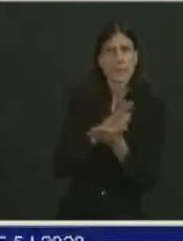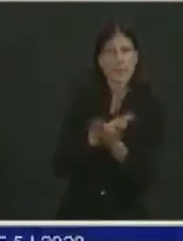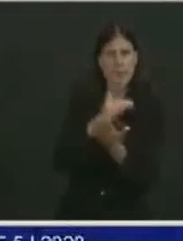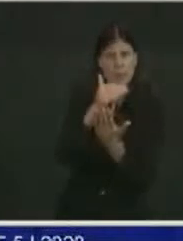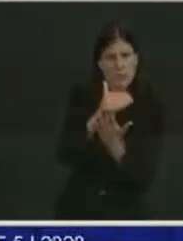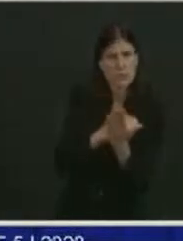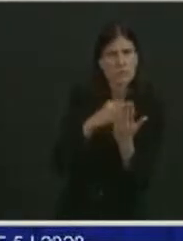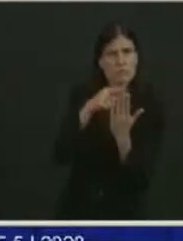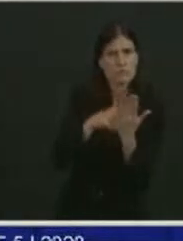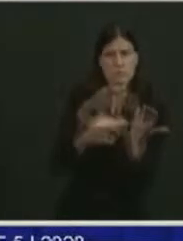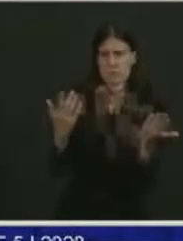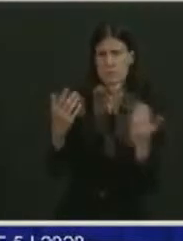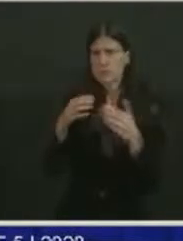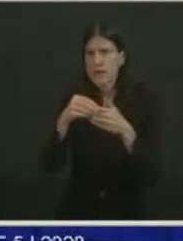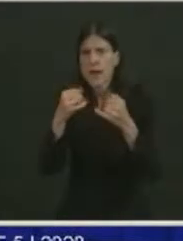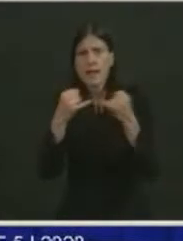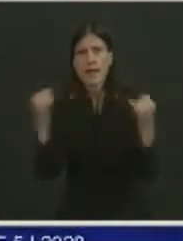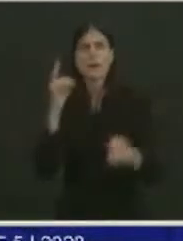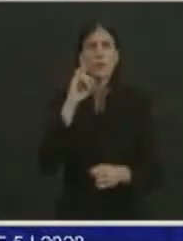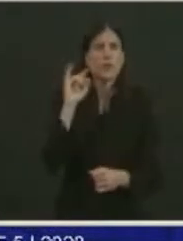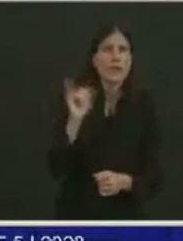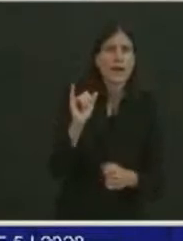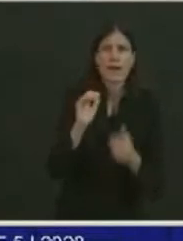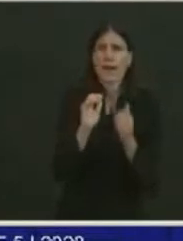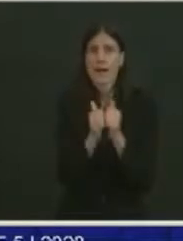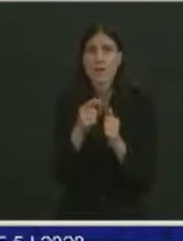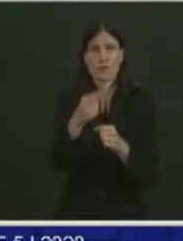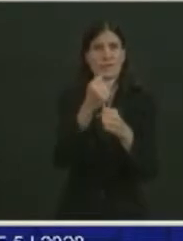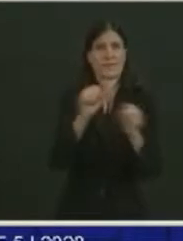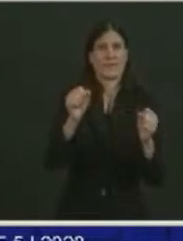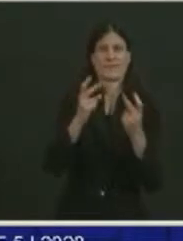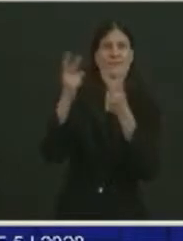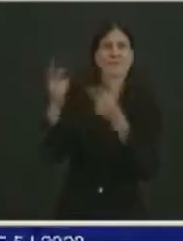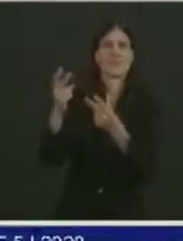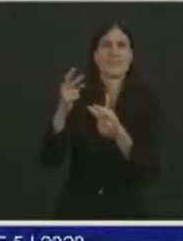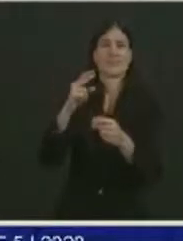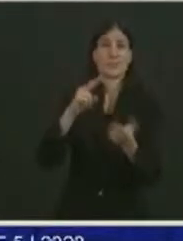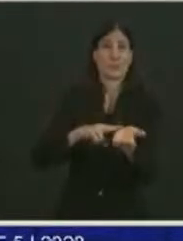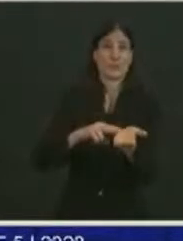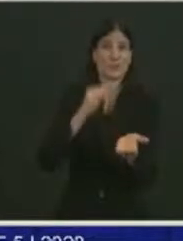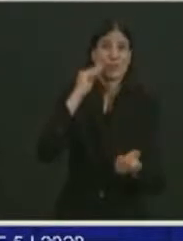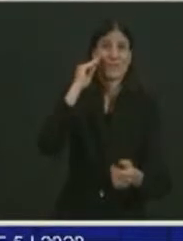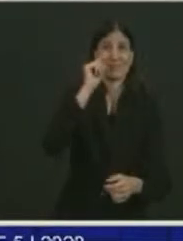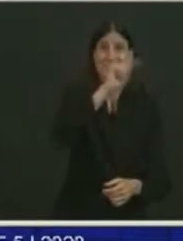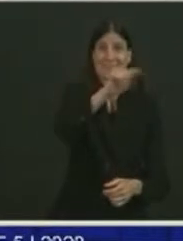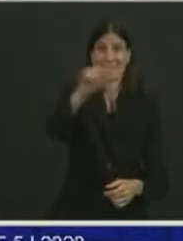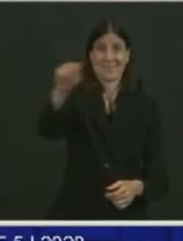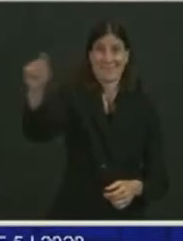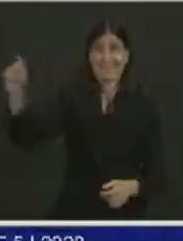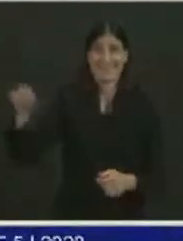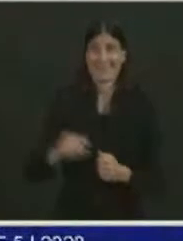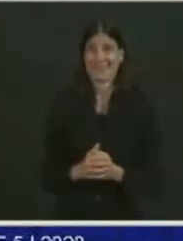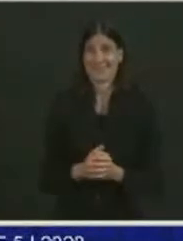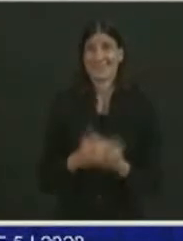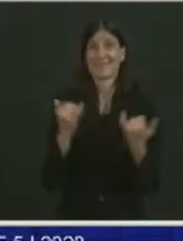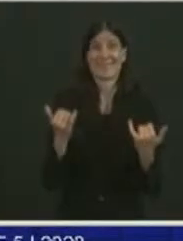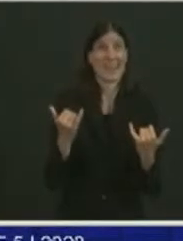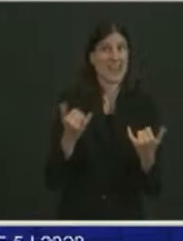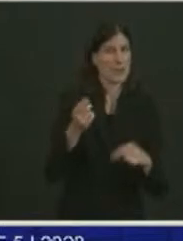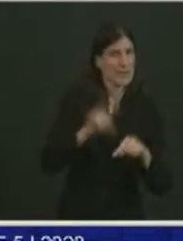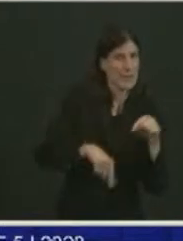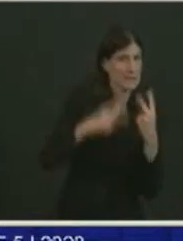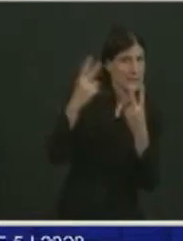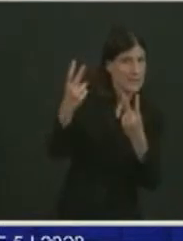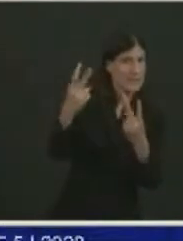I do want to be clear that visitation is still currently not permitted in Rhode Island nursing homes and